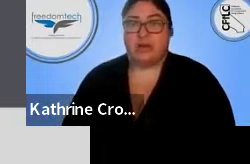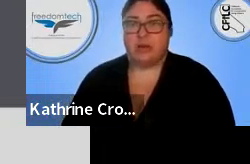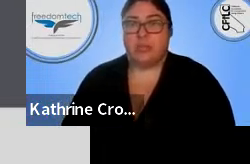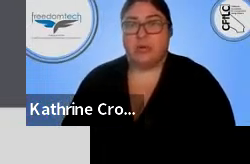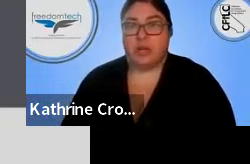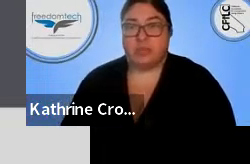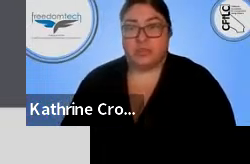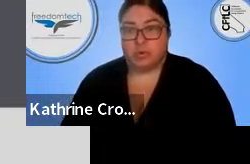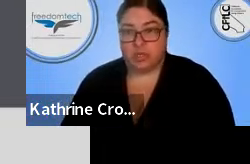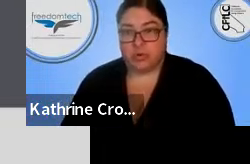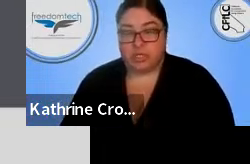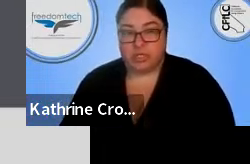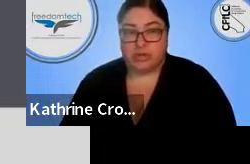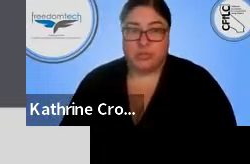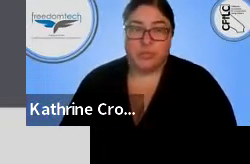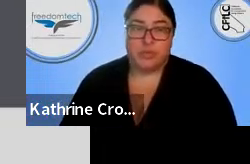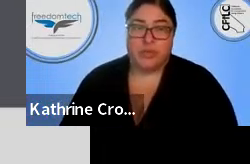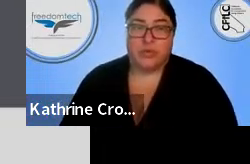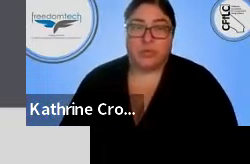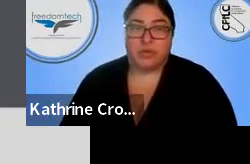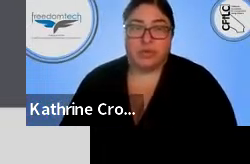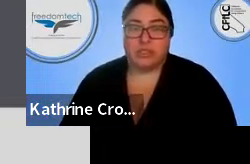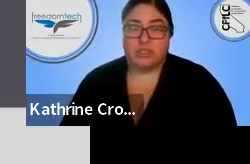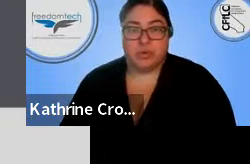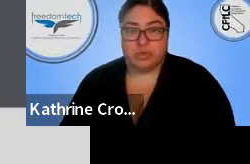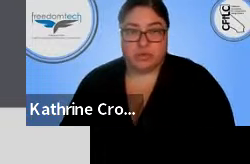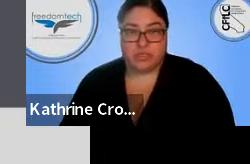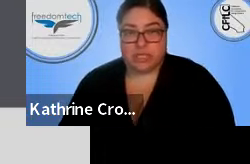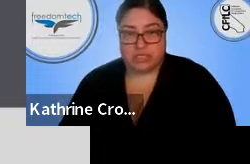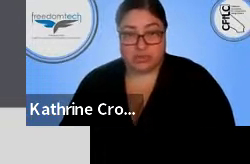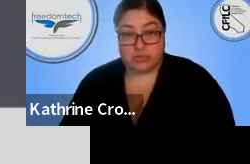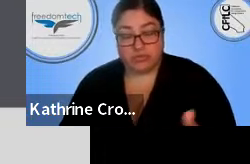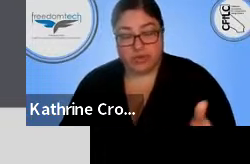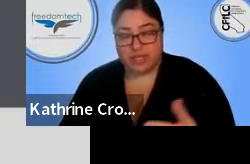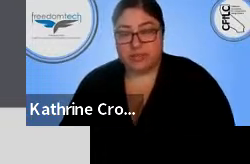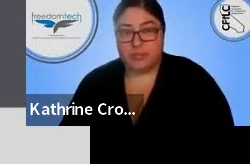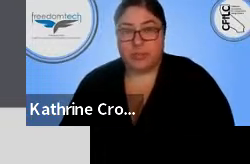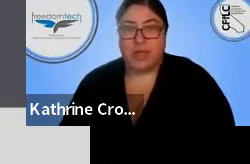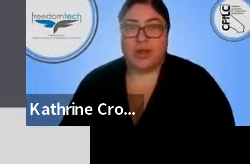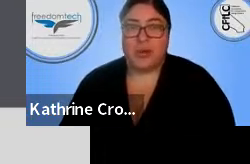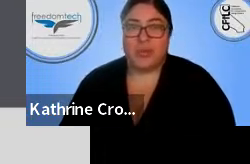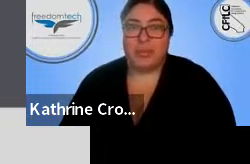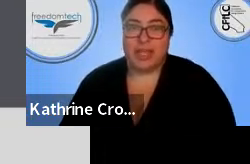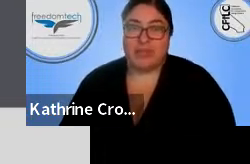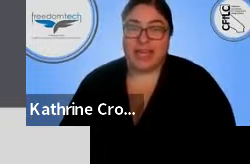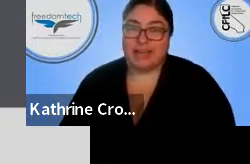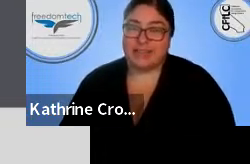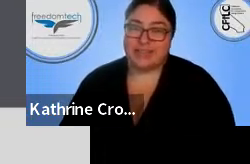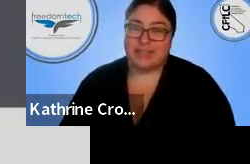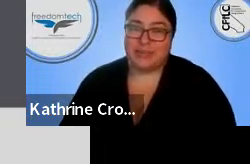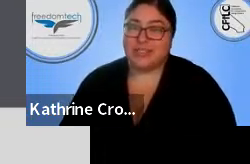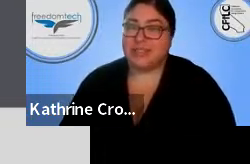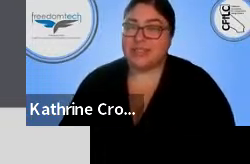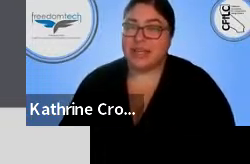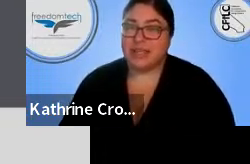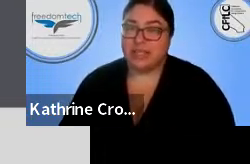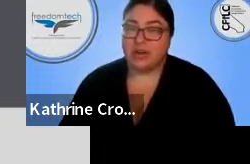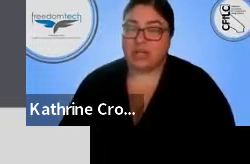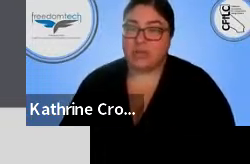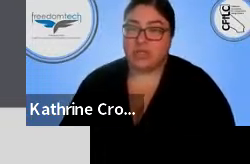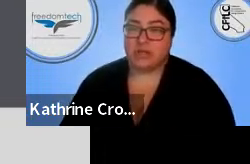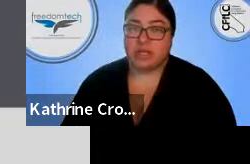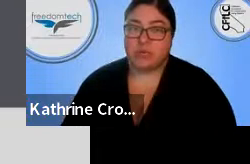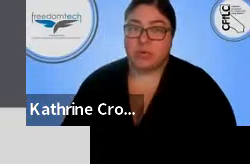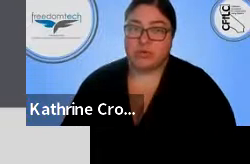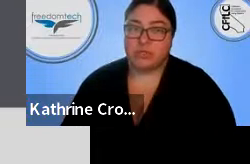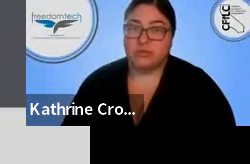of today, our program supporting one another. Whether you need support closing that digital divide by having access to devices that can